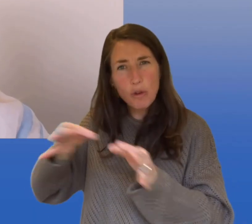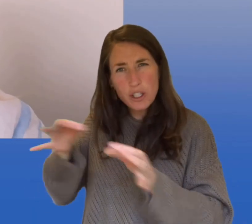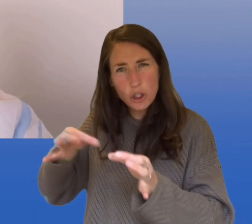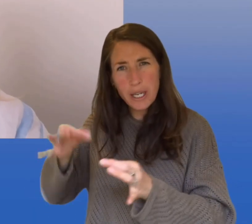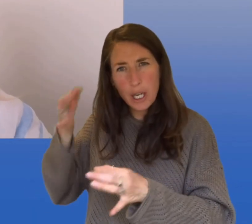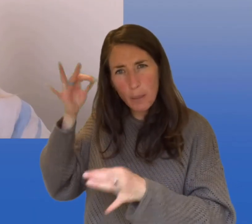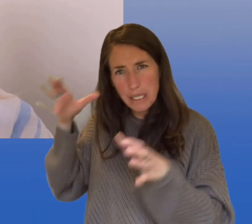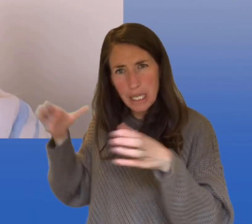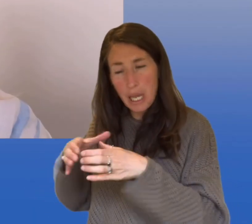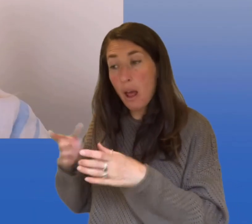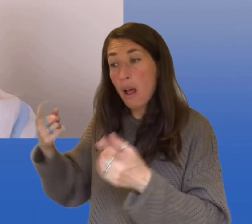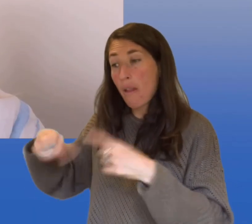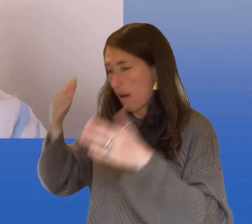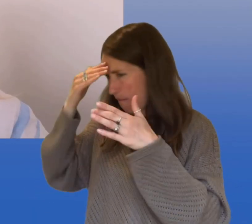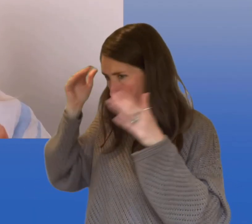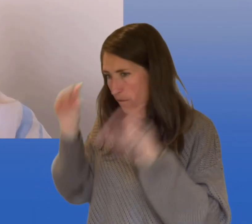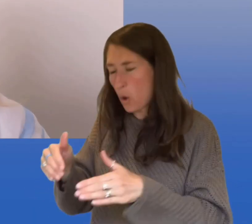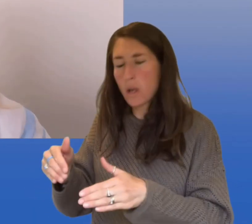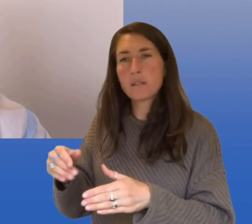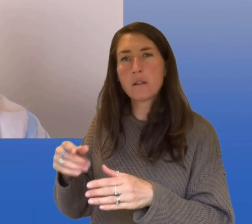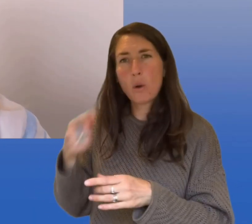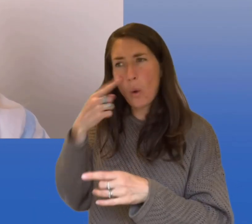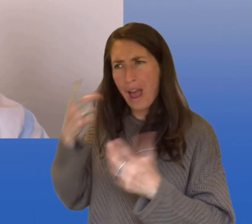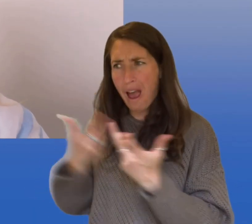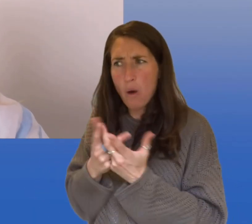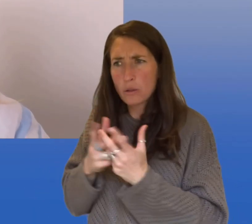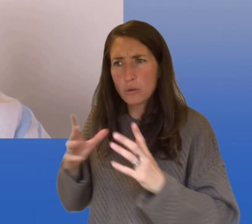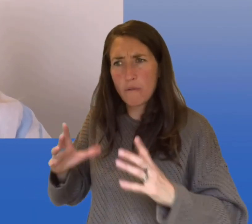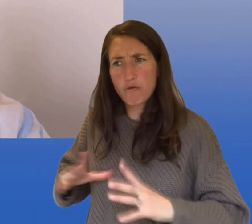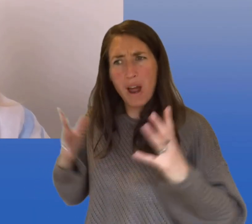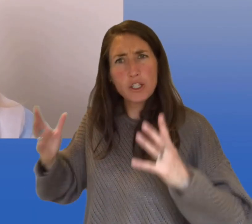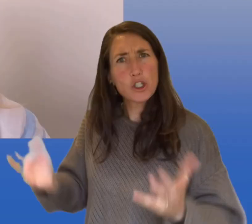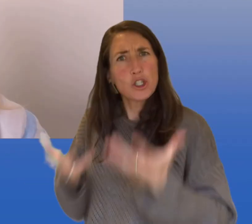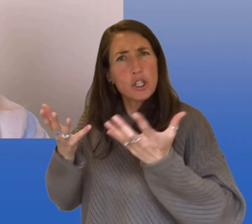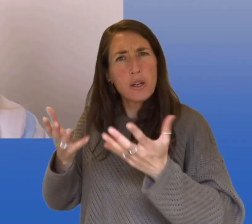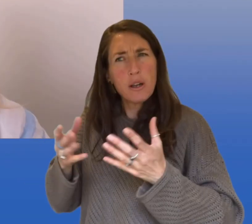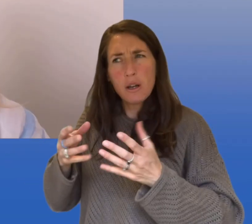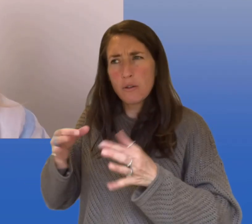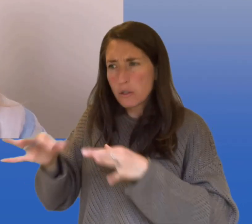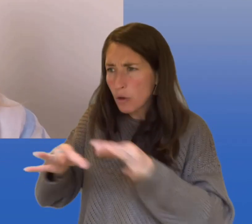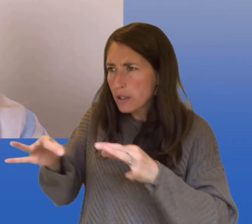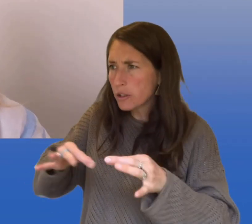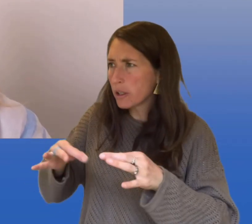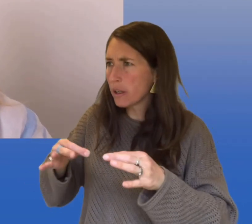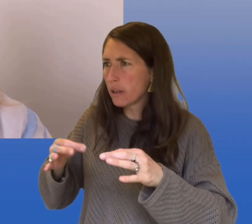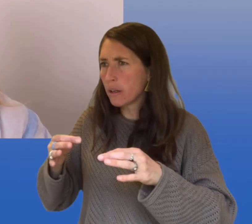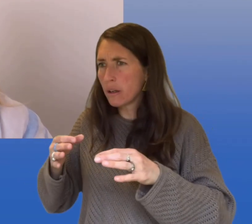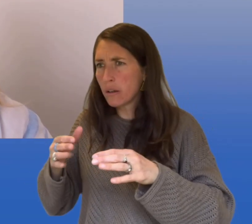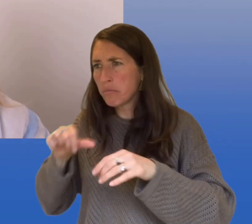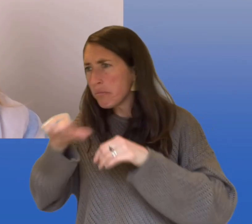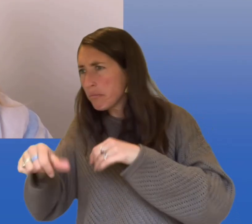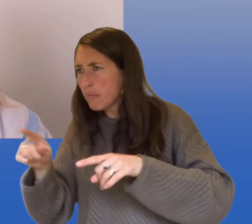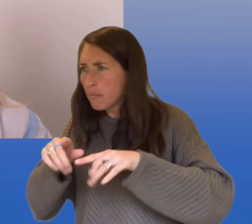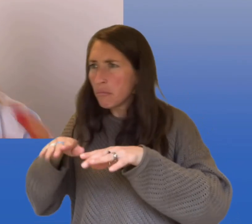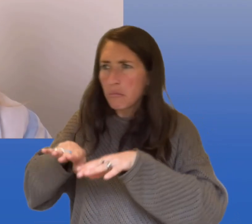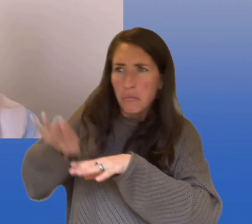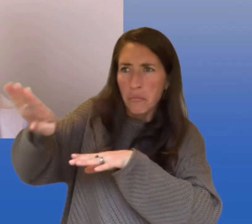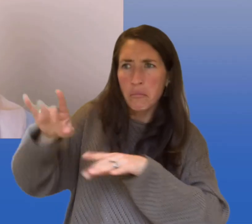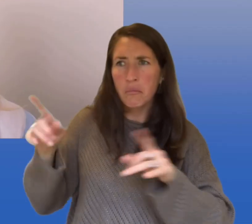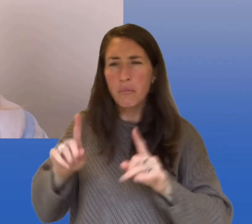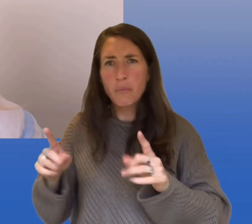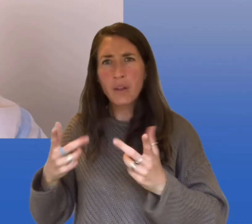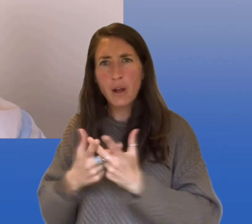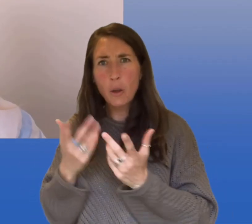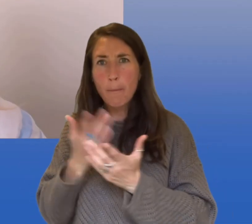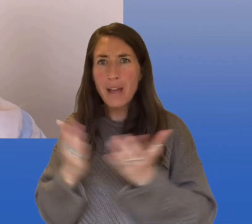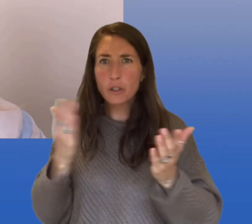it will be to look at refreshing the strategy, how we develop the strategy, and how we align